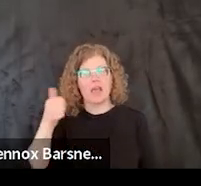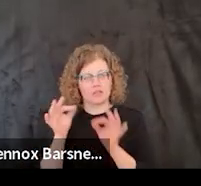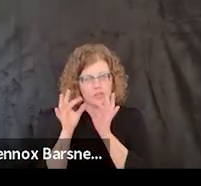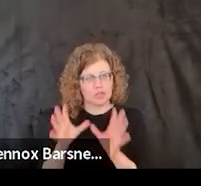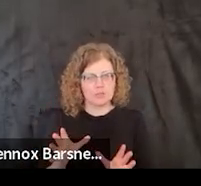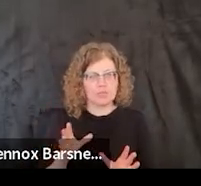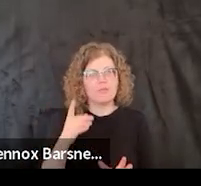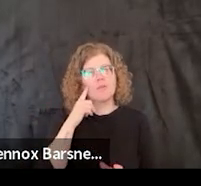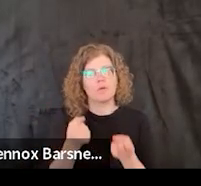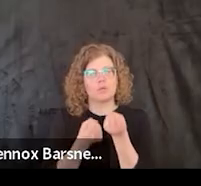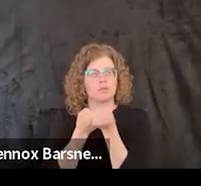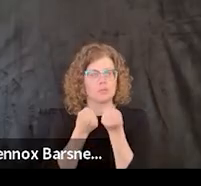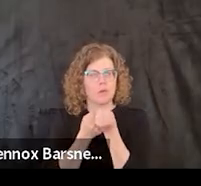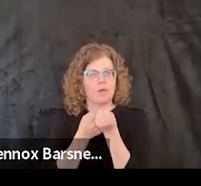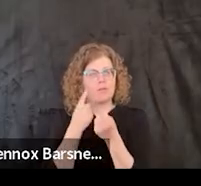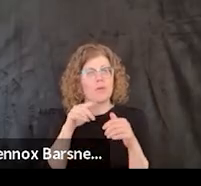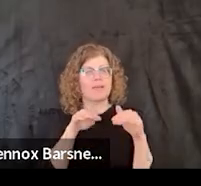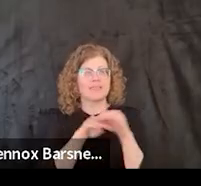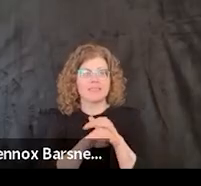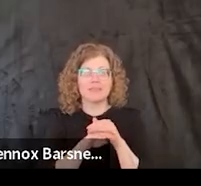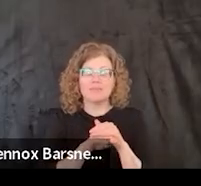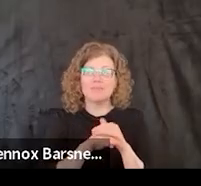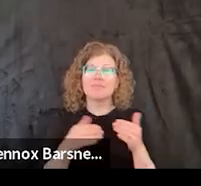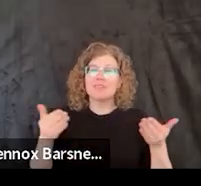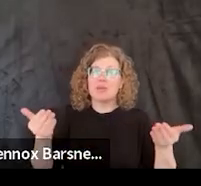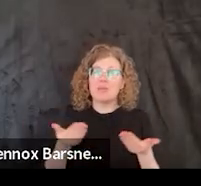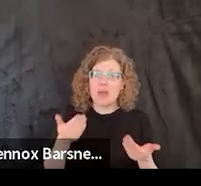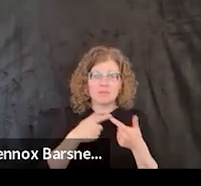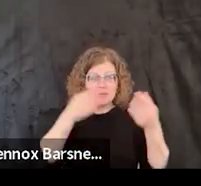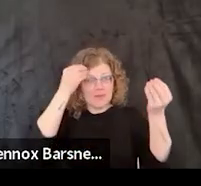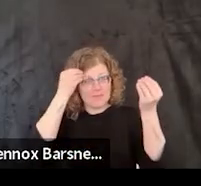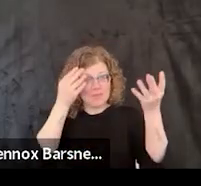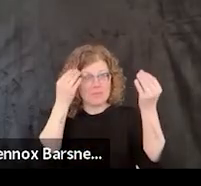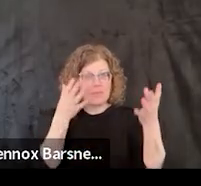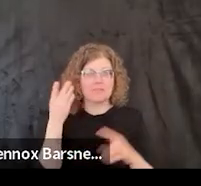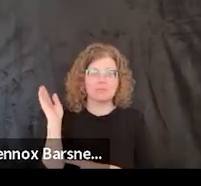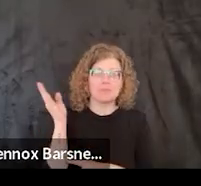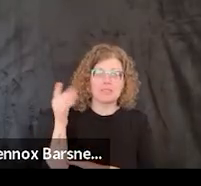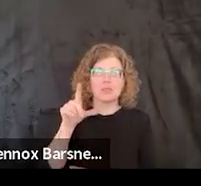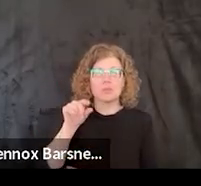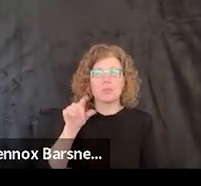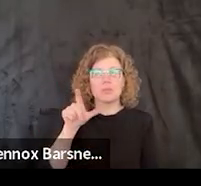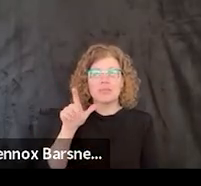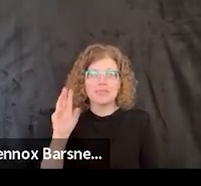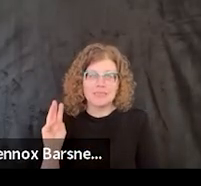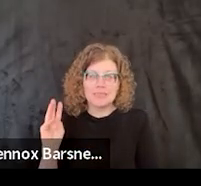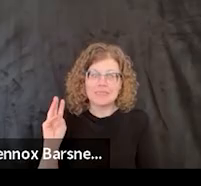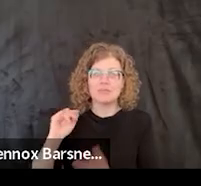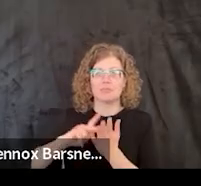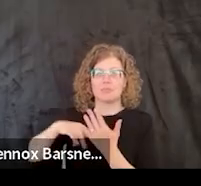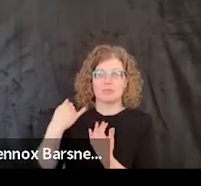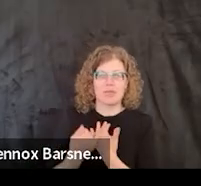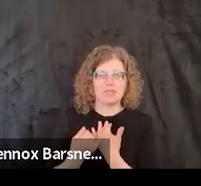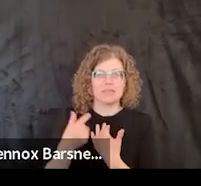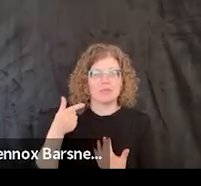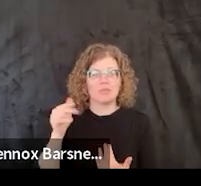Welcome to the information session for the 2026 project grant for individuals and collectives.